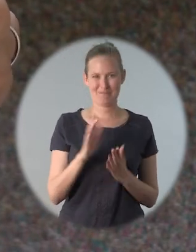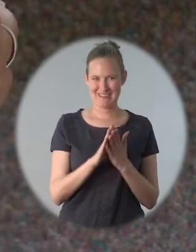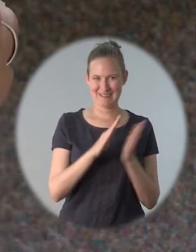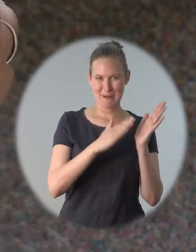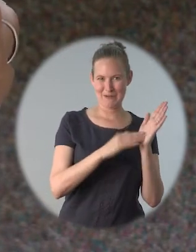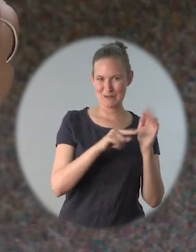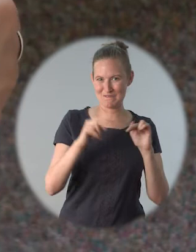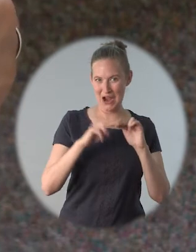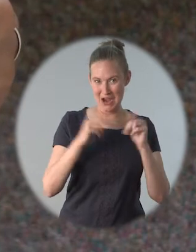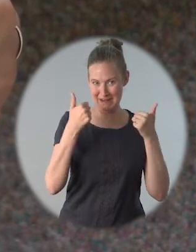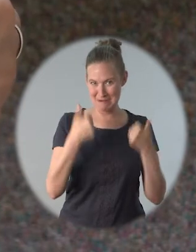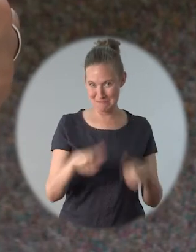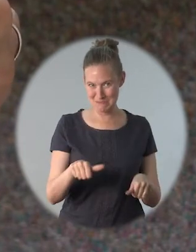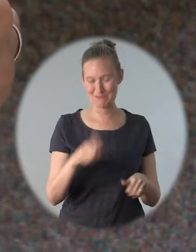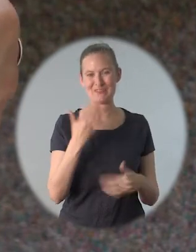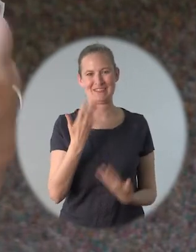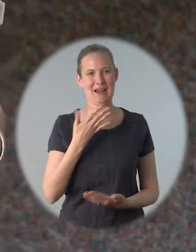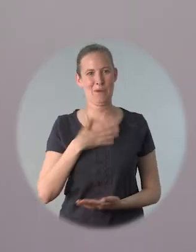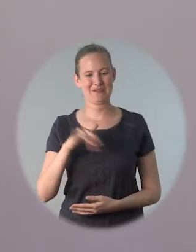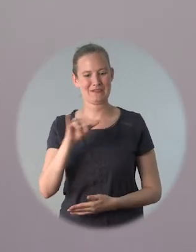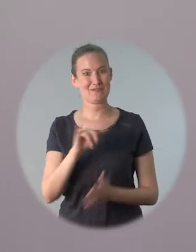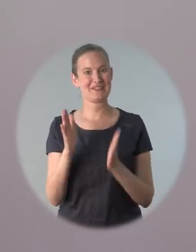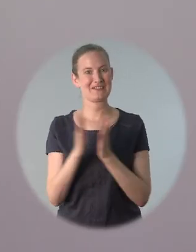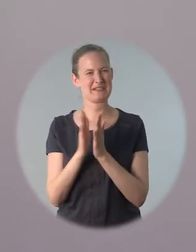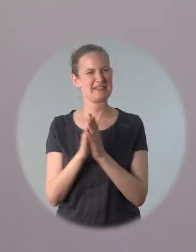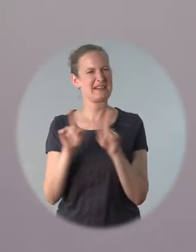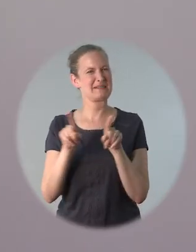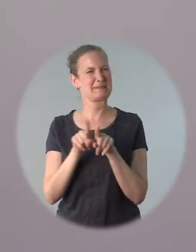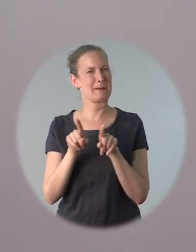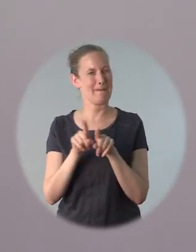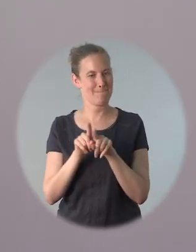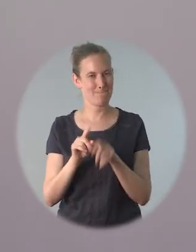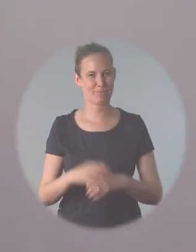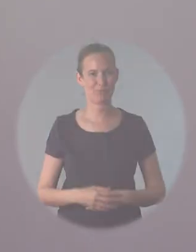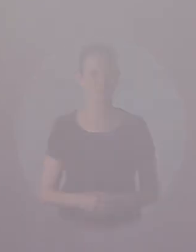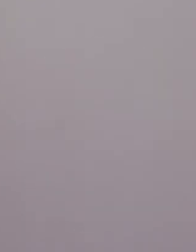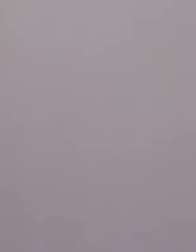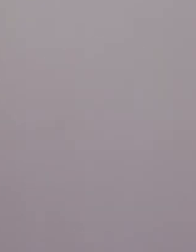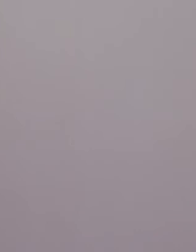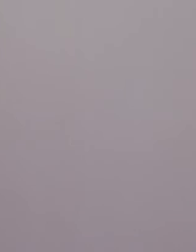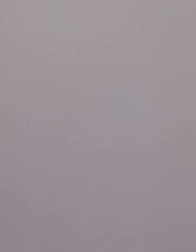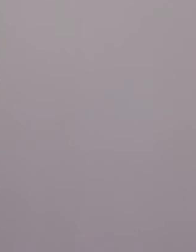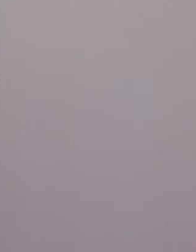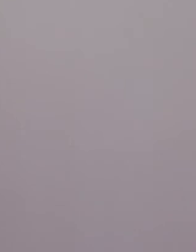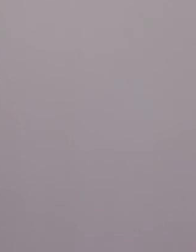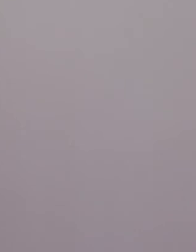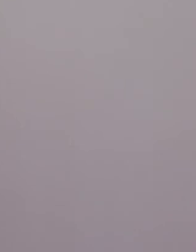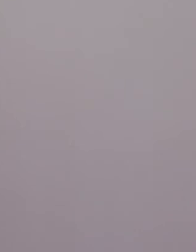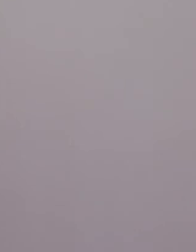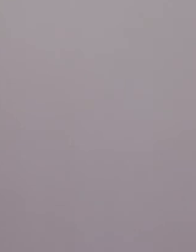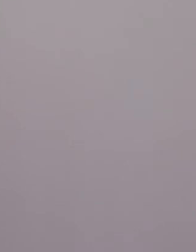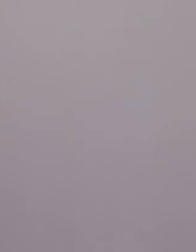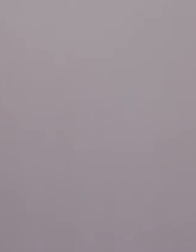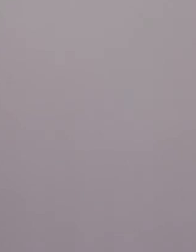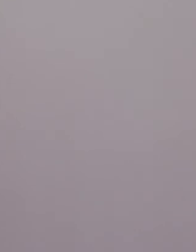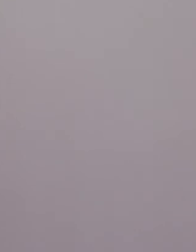this for all five time periods. I've set the heating times for Monday to Friday. I now need to set the times for